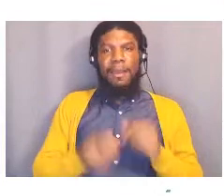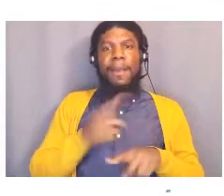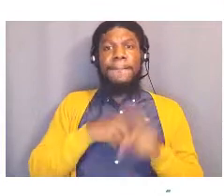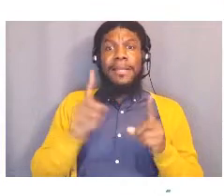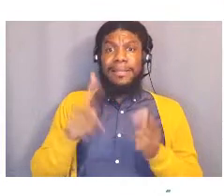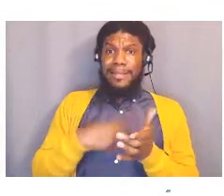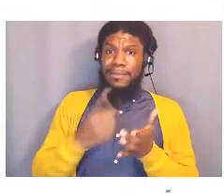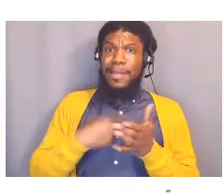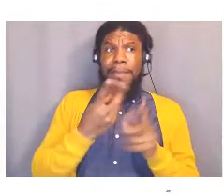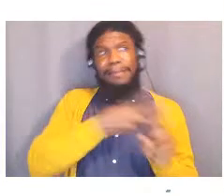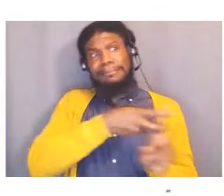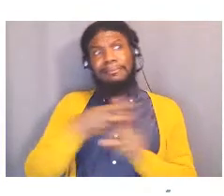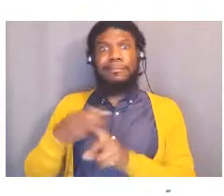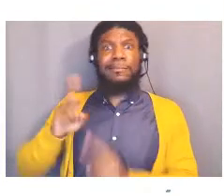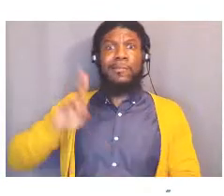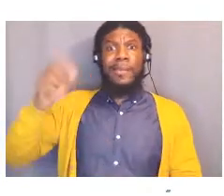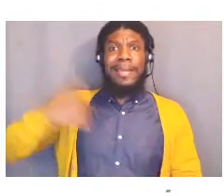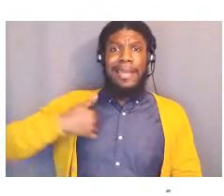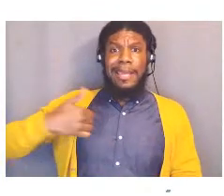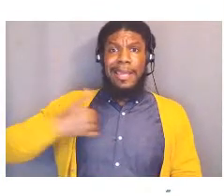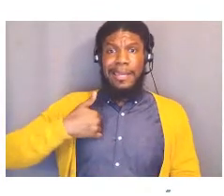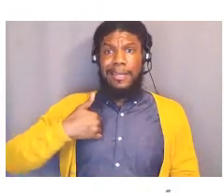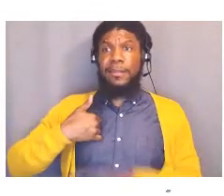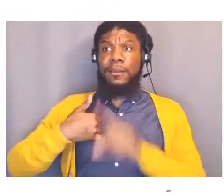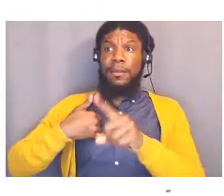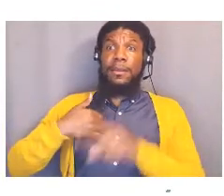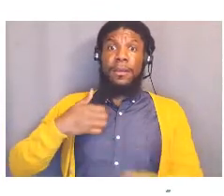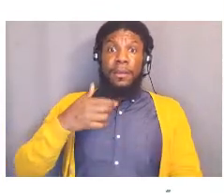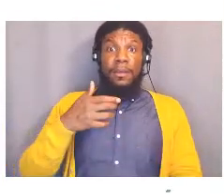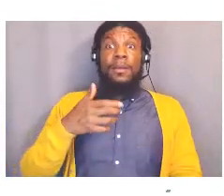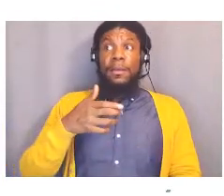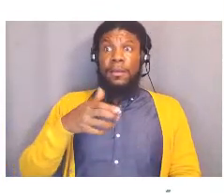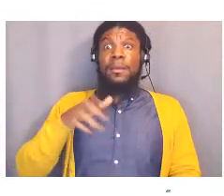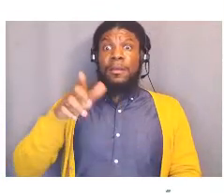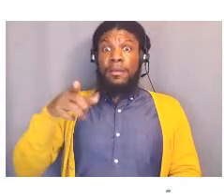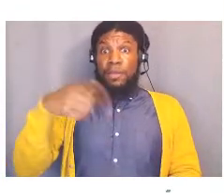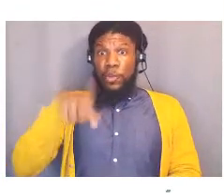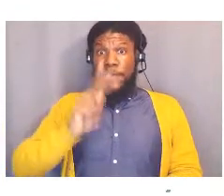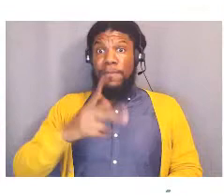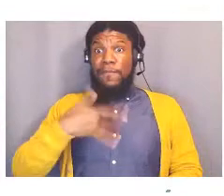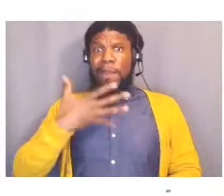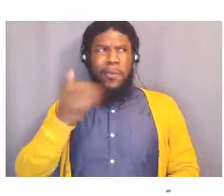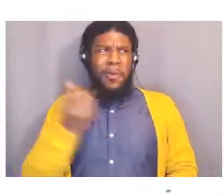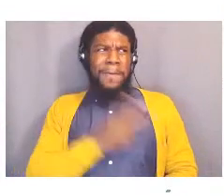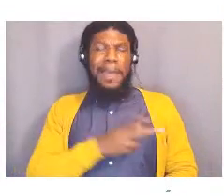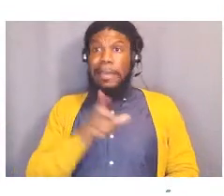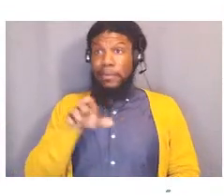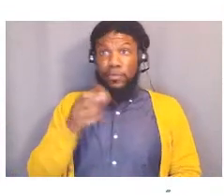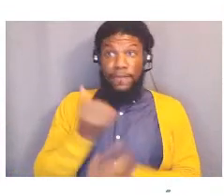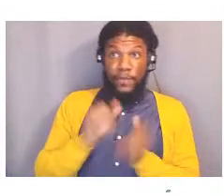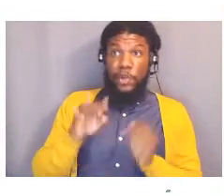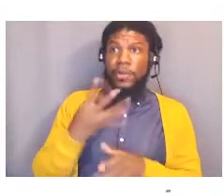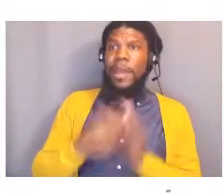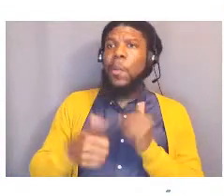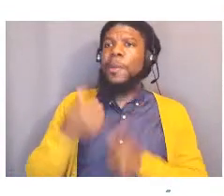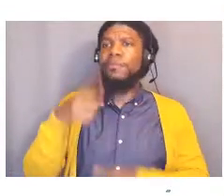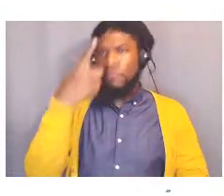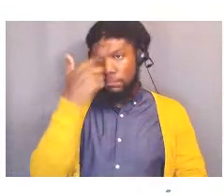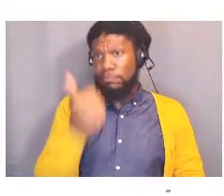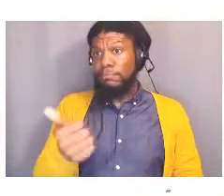say they want to go back, I say you be free or die. After Civil War break out, that's the when